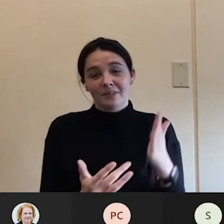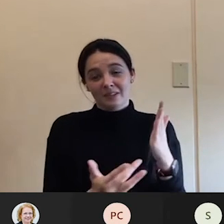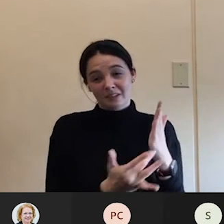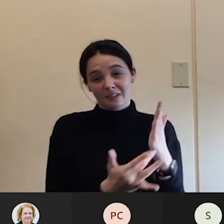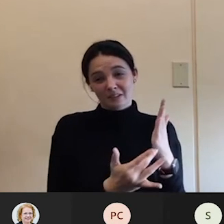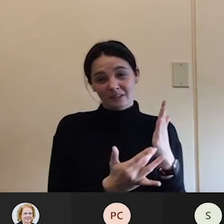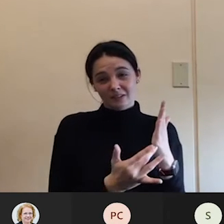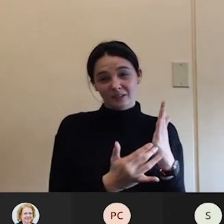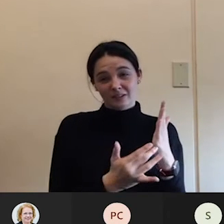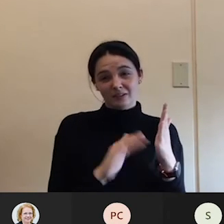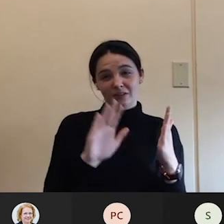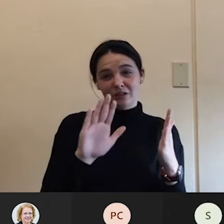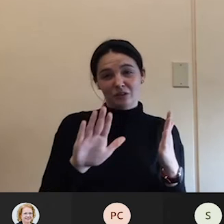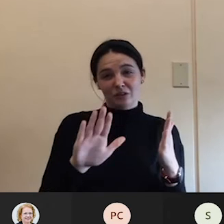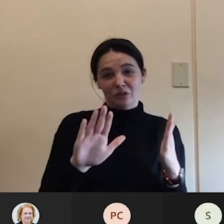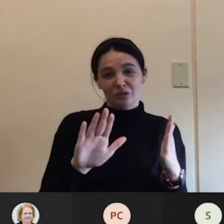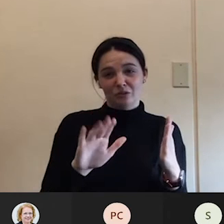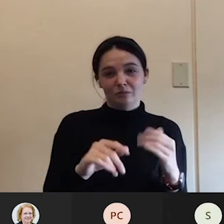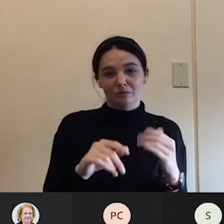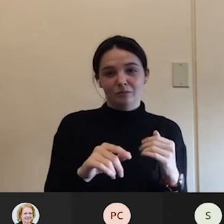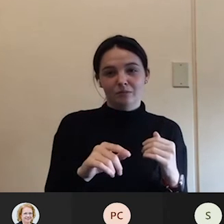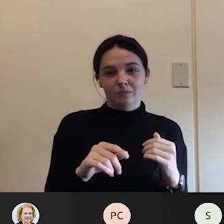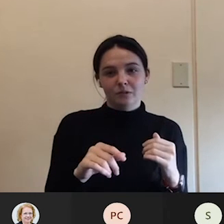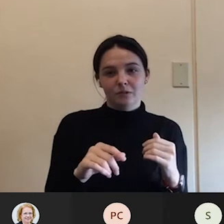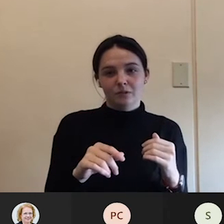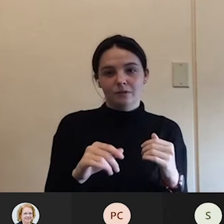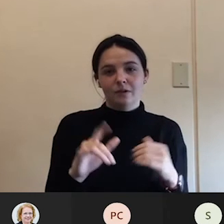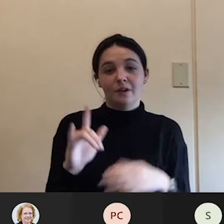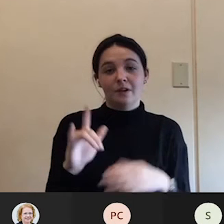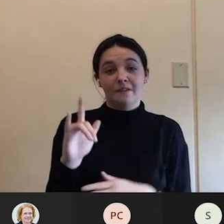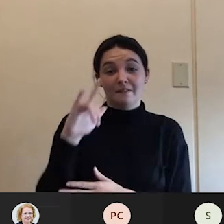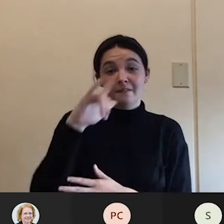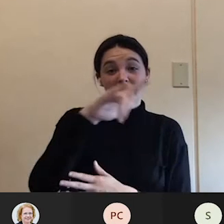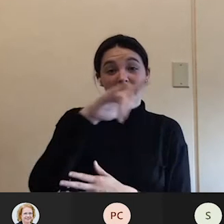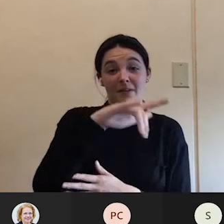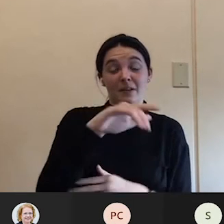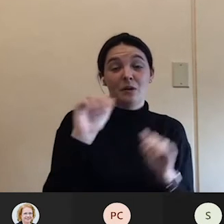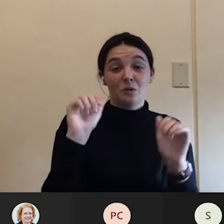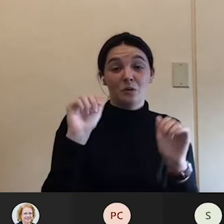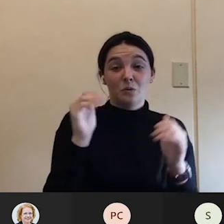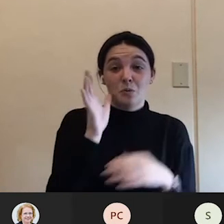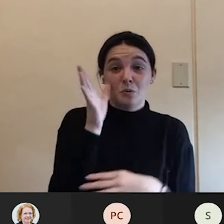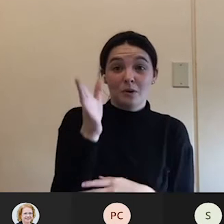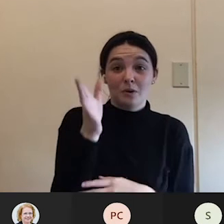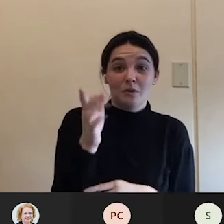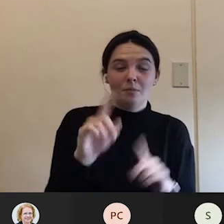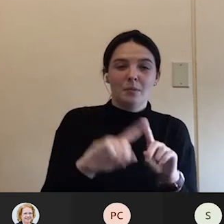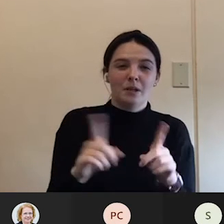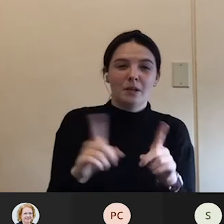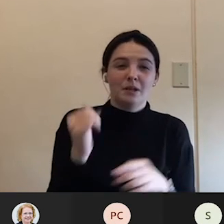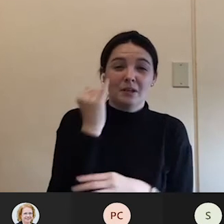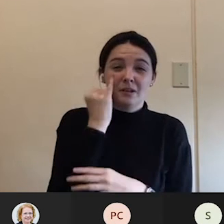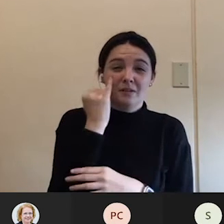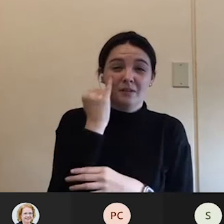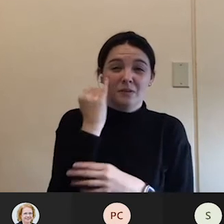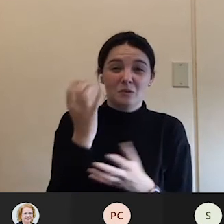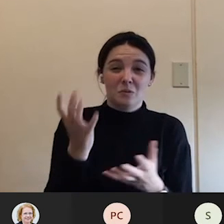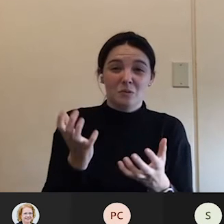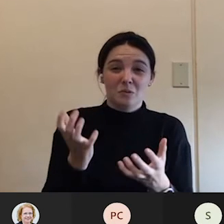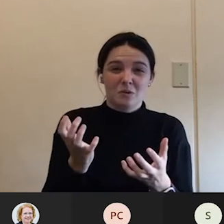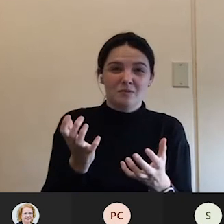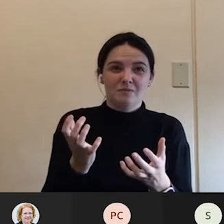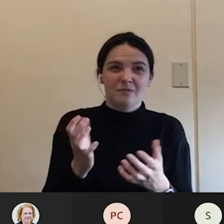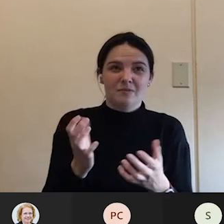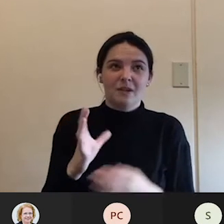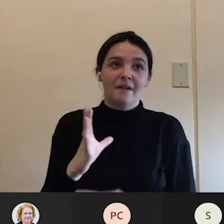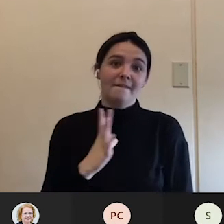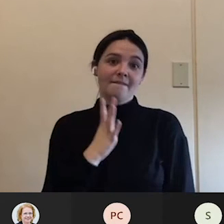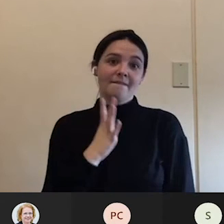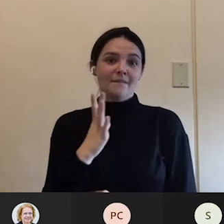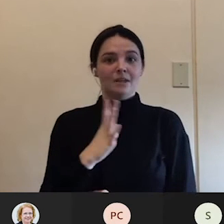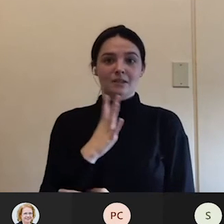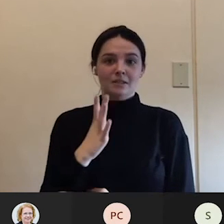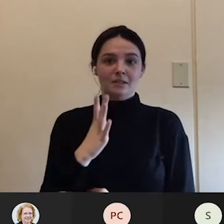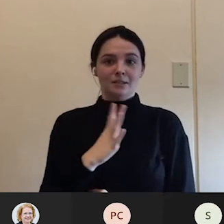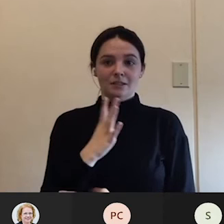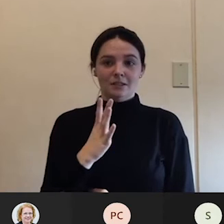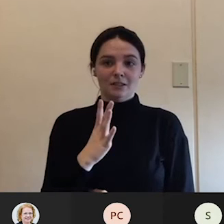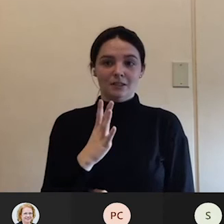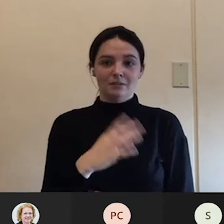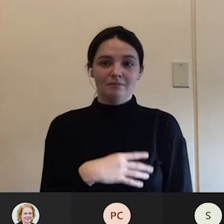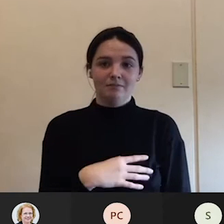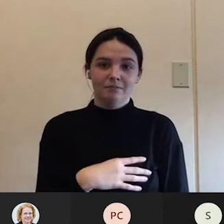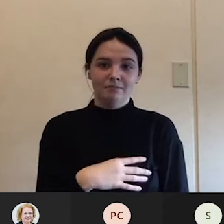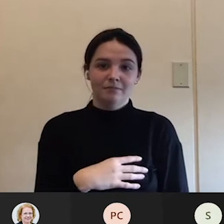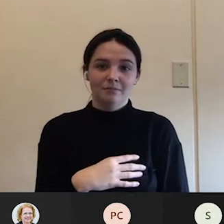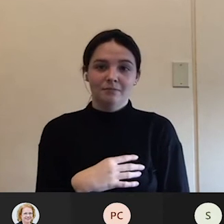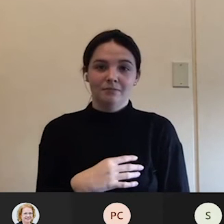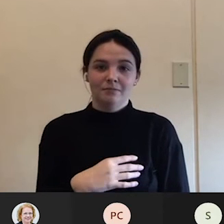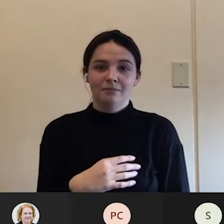rocket, right? It'll fly. At this point it will fly. But if you want to make it a little bit more fancy like the one I made it here, we're